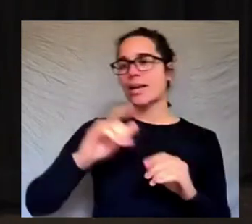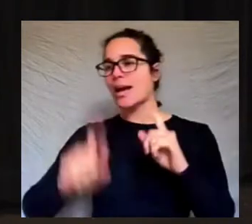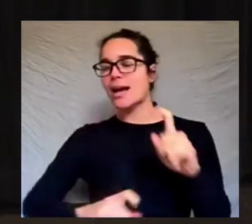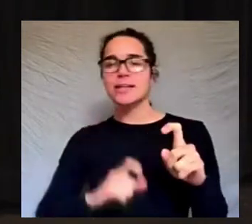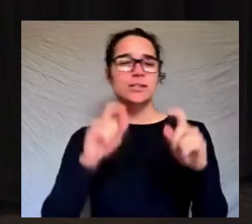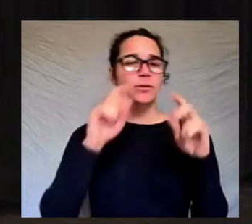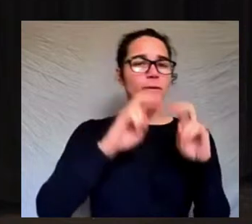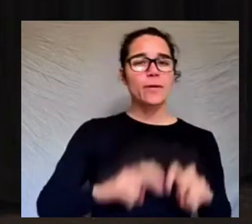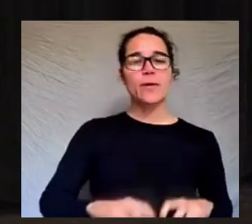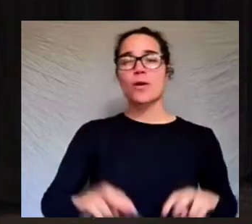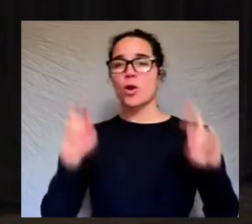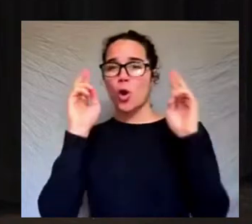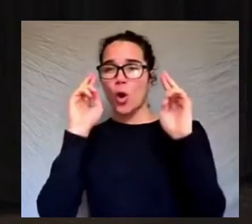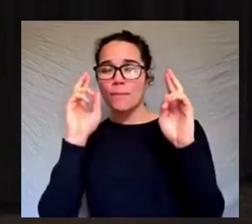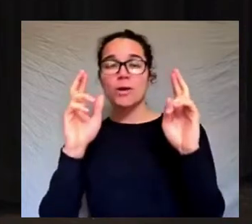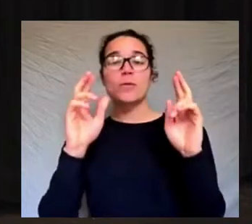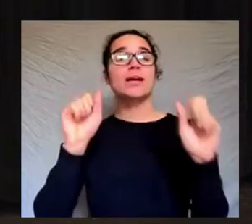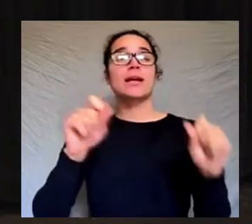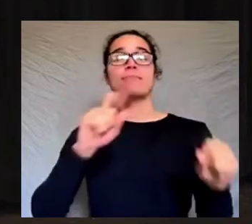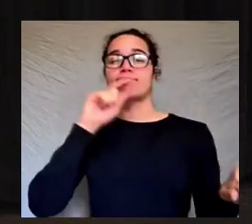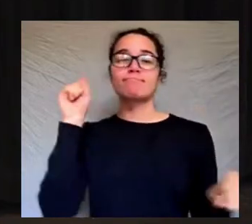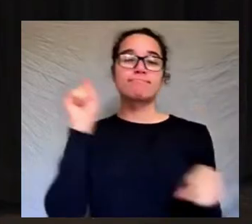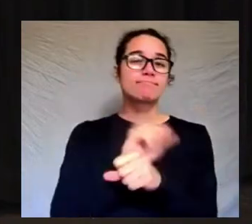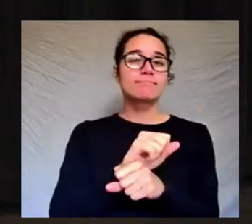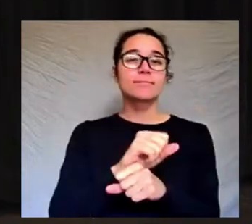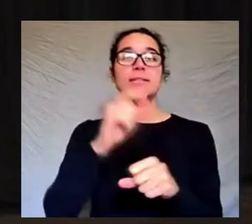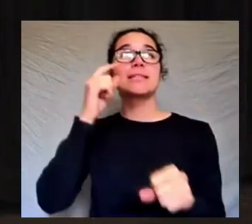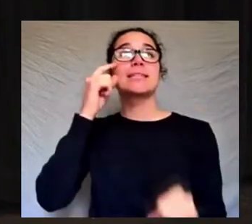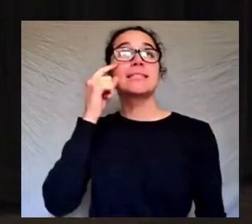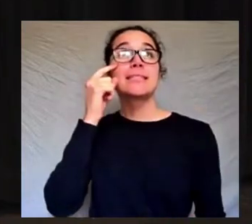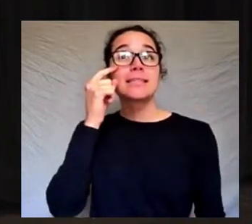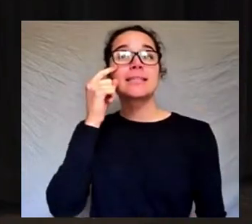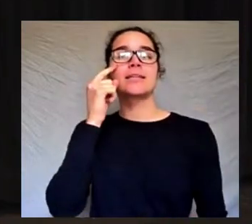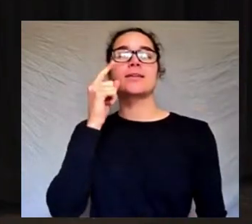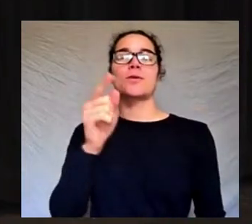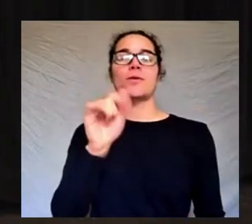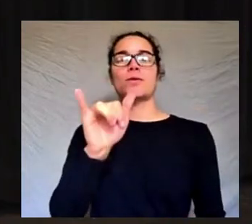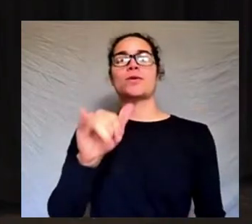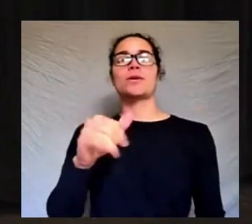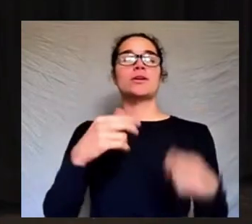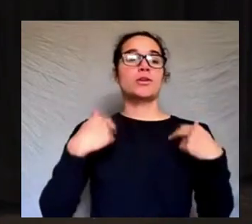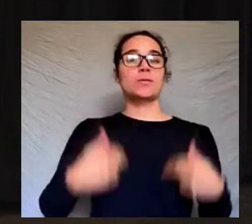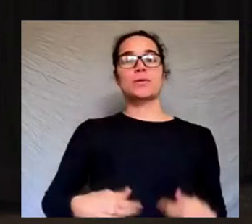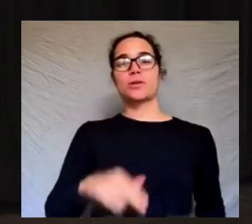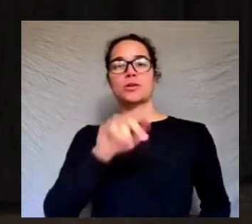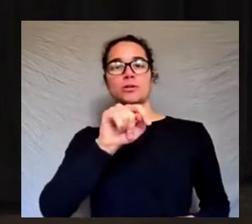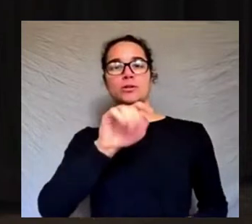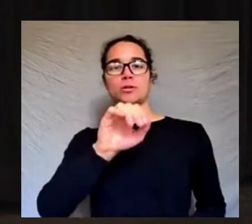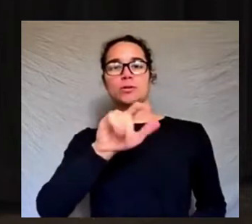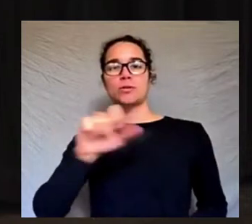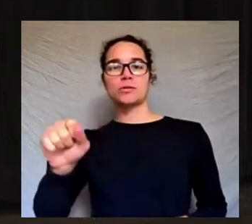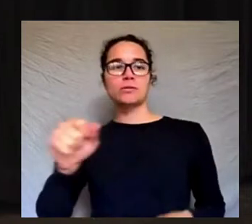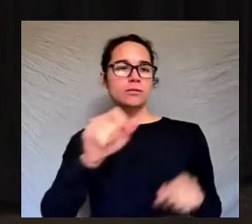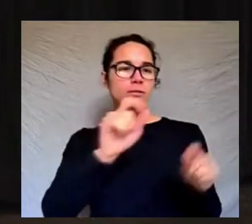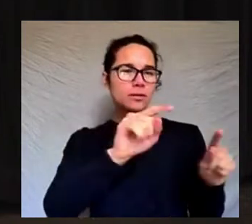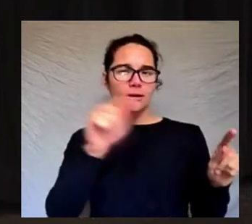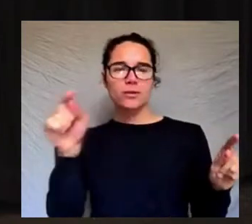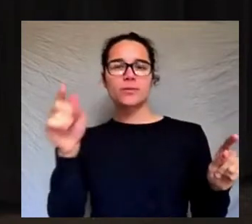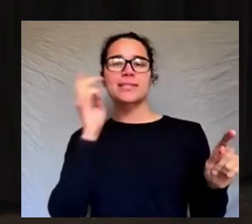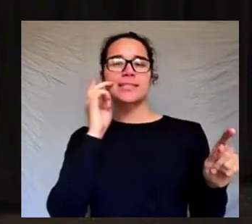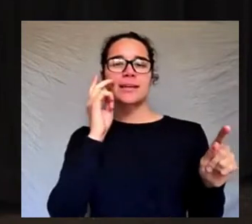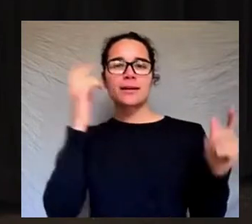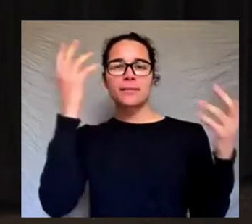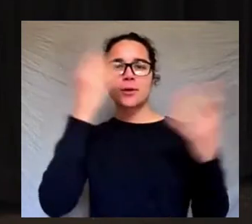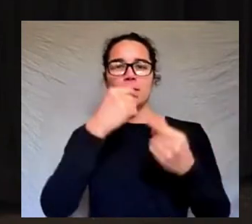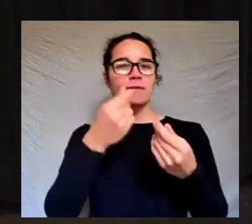hoping, that we can actually see through these tools of humanities the beauty that is all around us. The